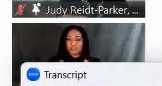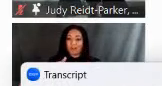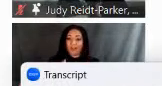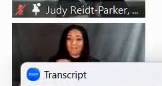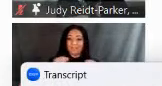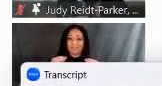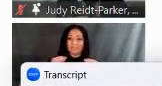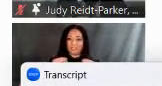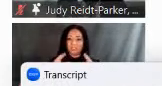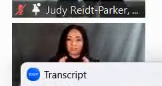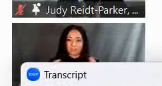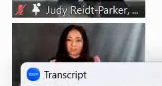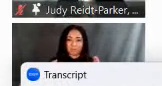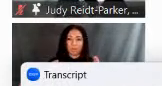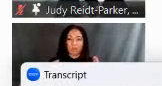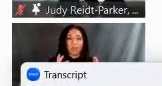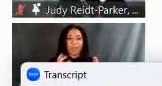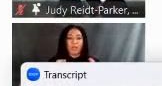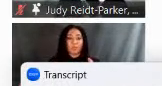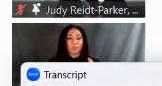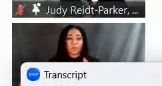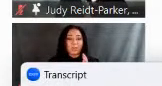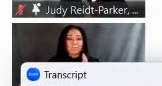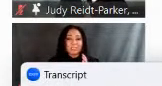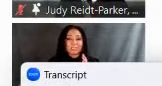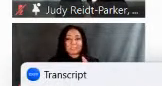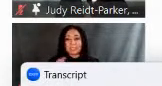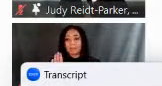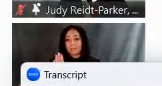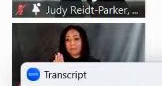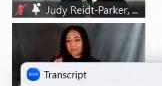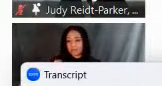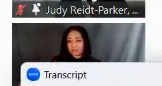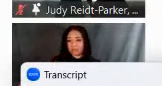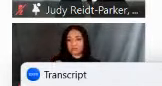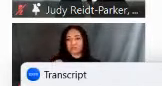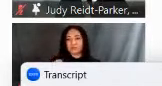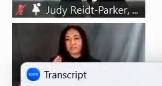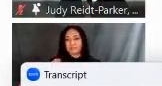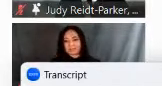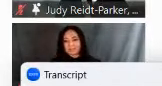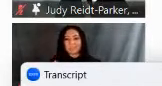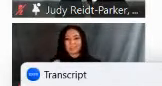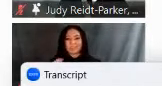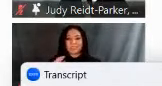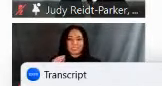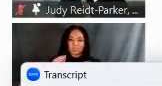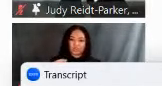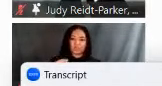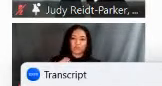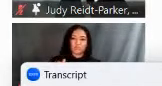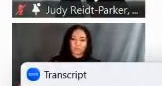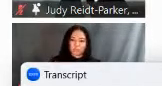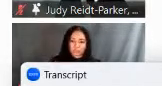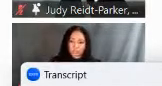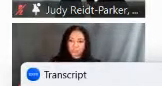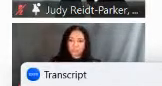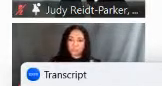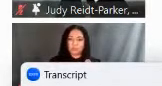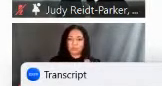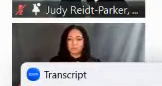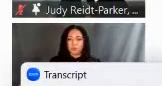credential, and that requires at least a bachelor's degree and then completing a teacher preparation program, typically